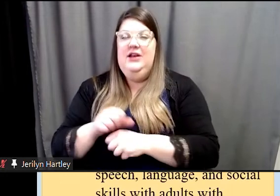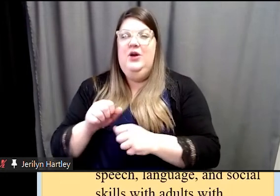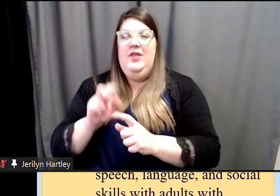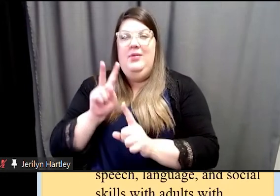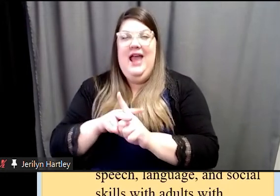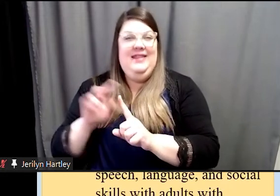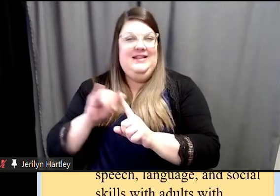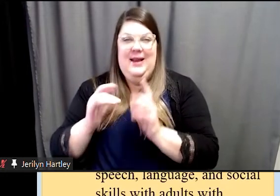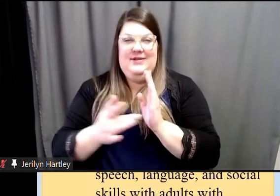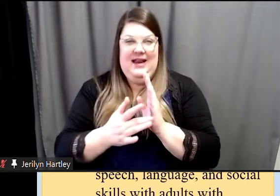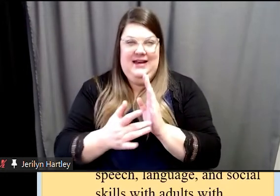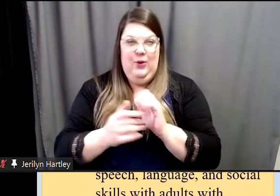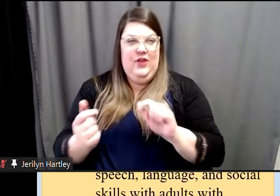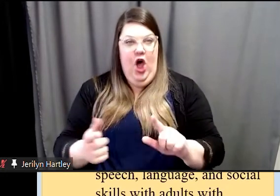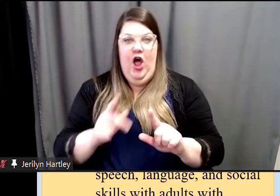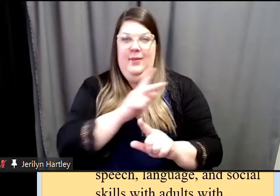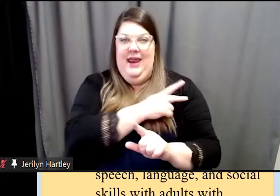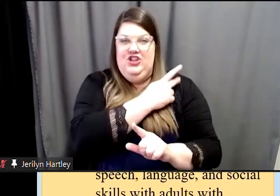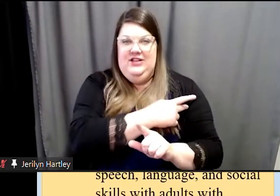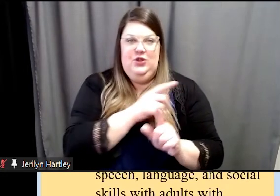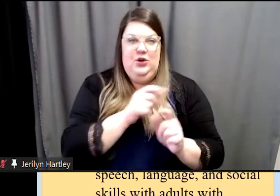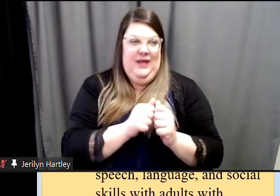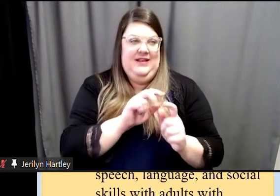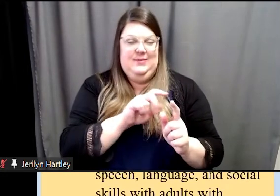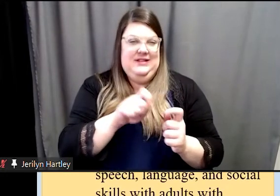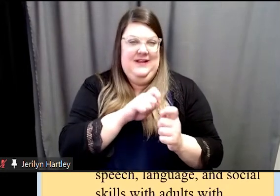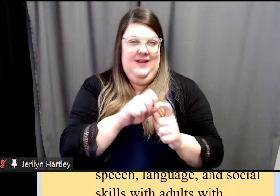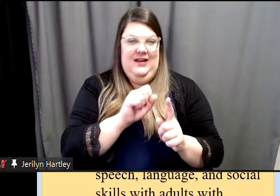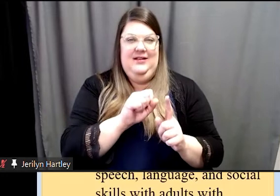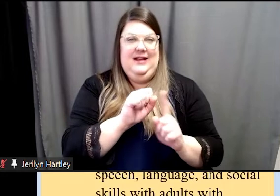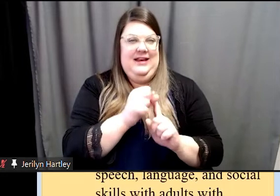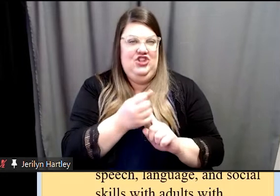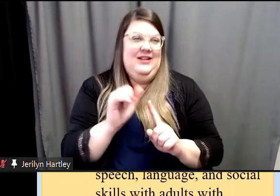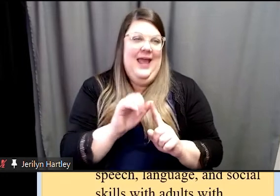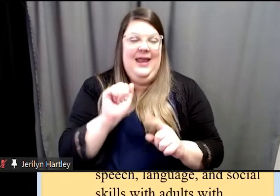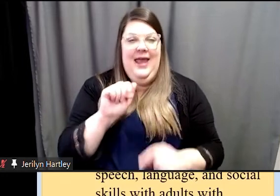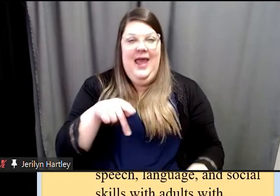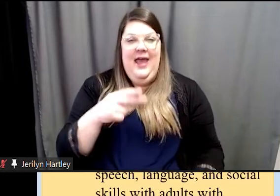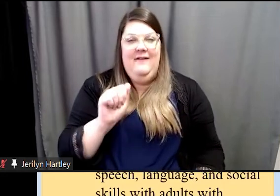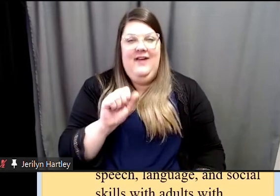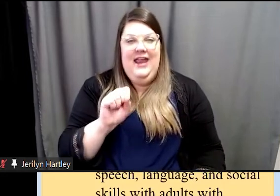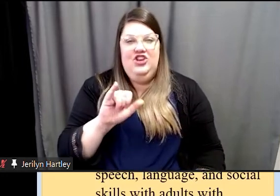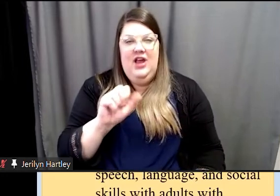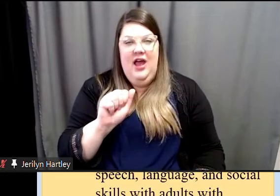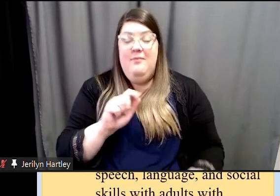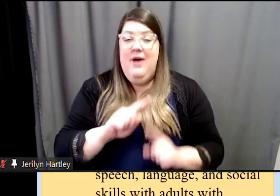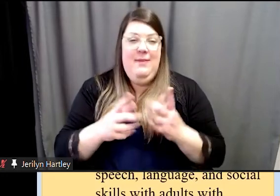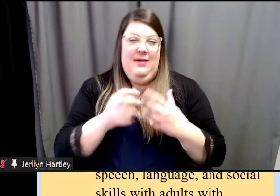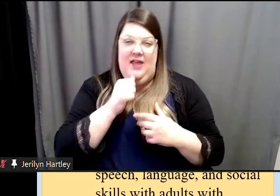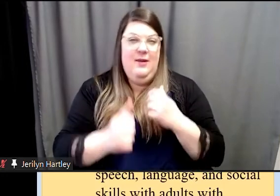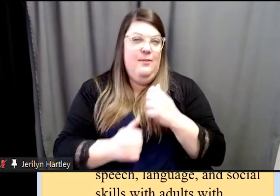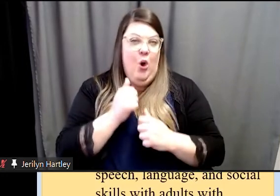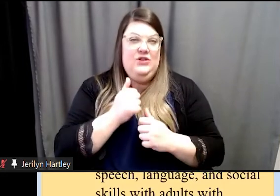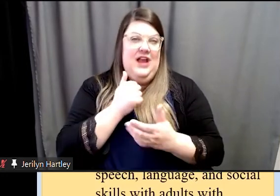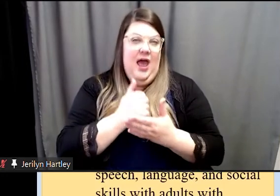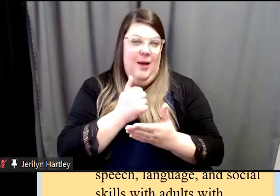all patients with a specific condition, for example, like aphasia, but it might not be the most helpful technique